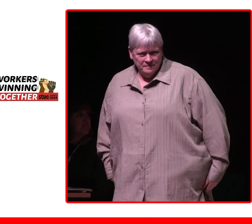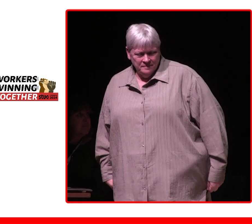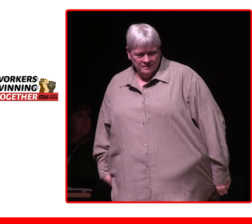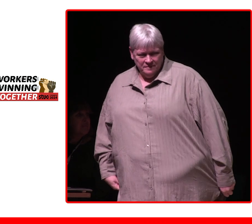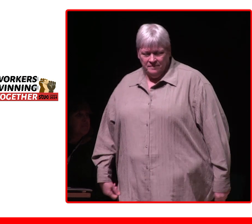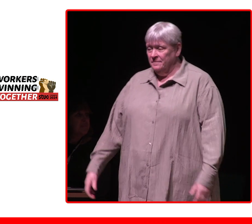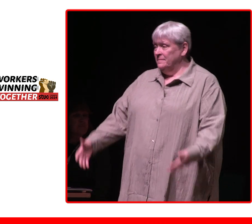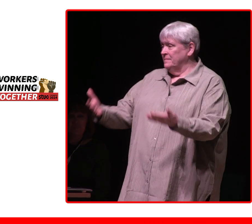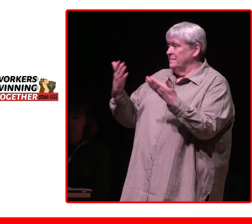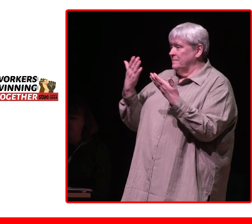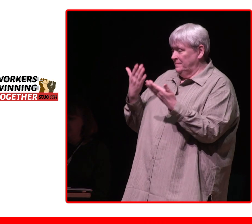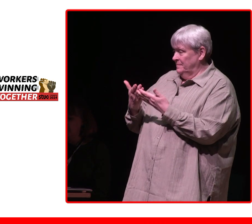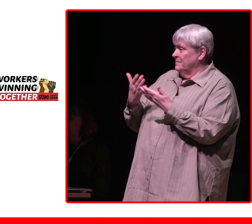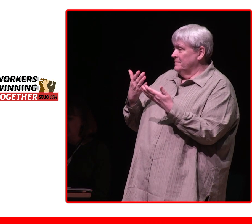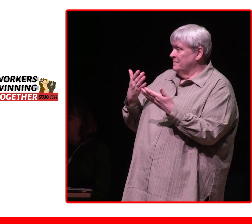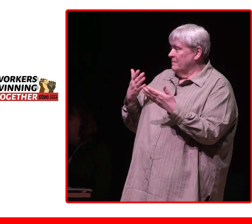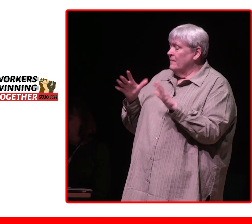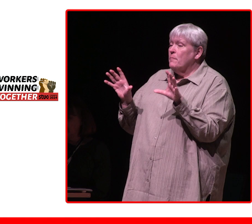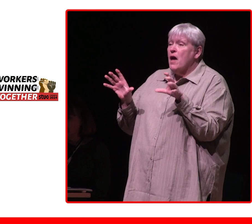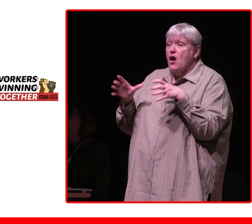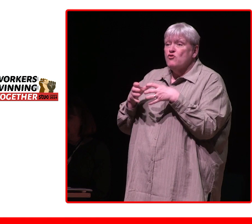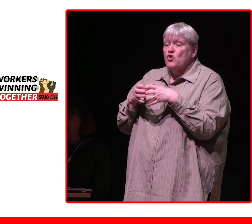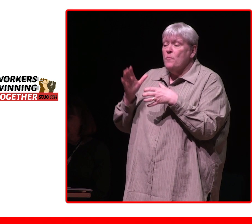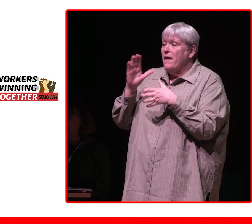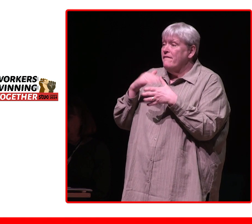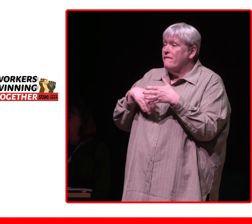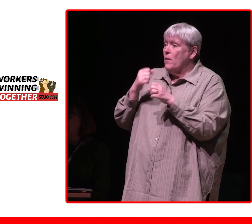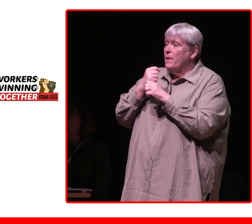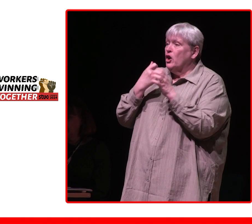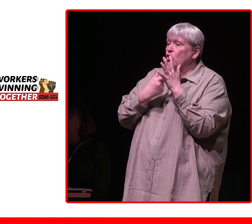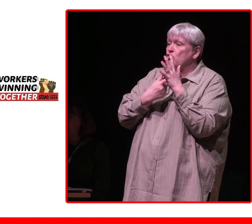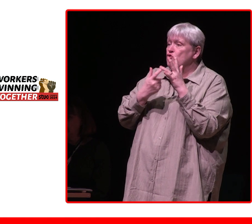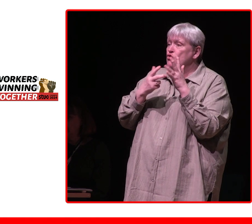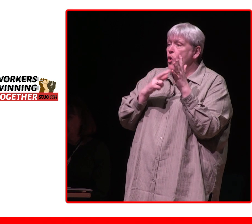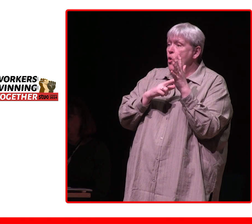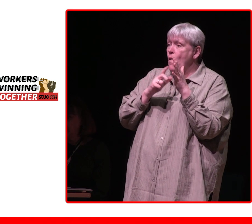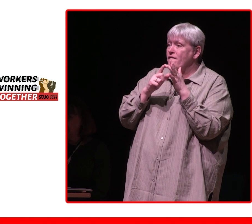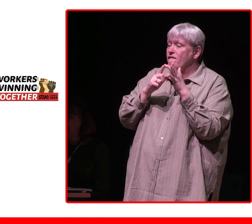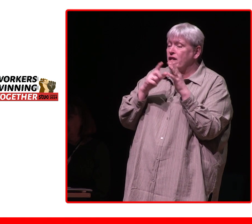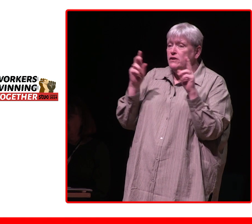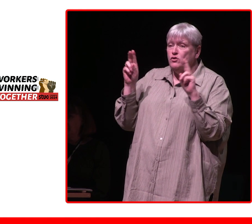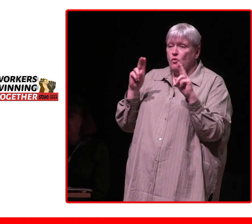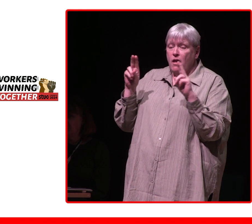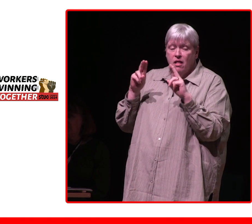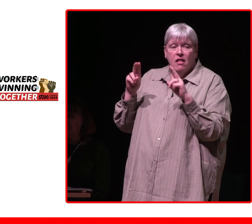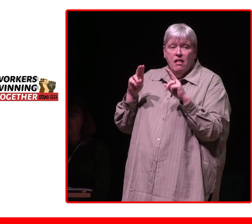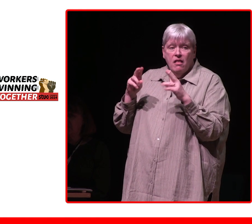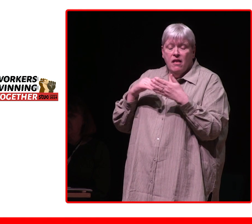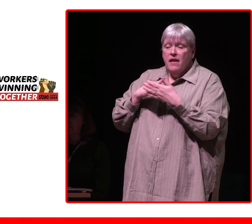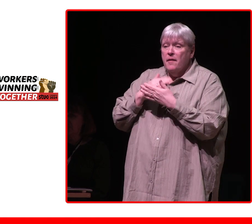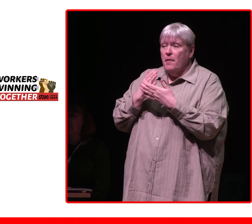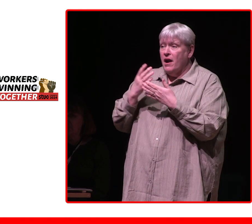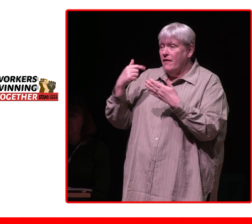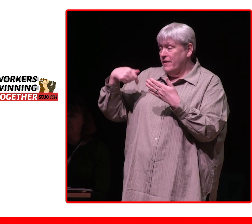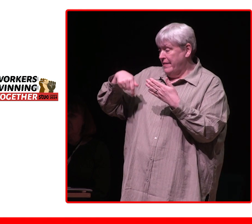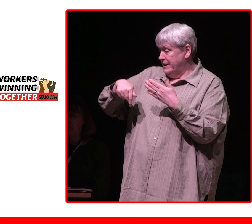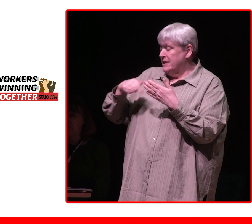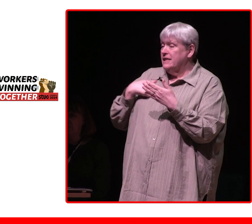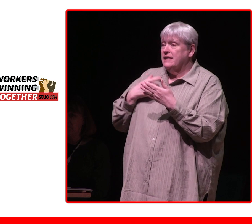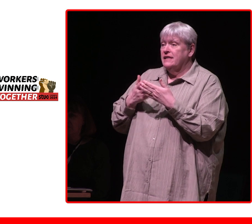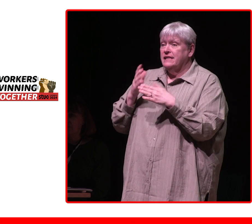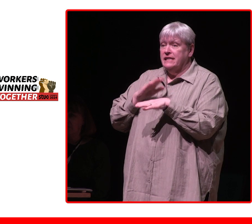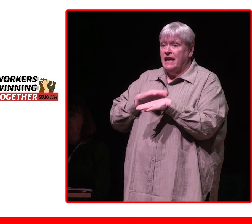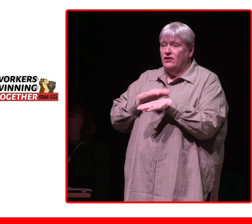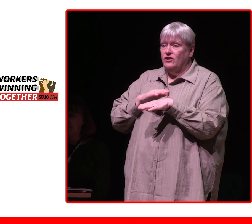So we will be hosting a group from the Grove Academy as part of our next session because they're just so interested in